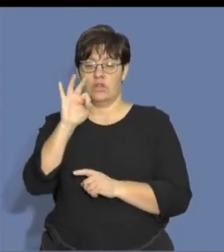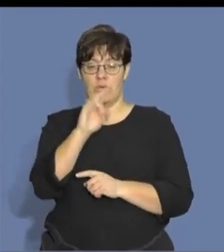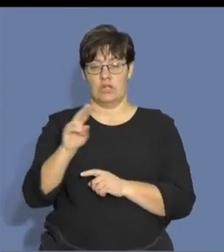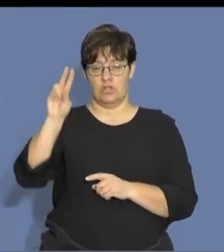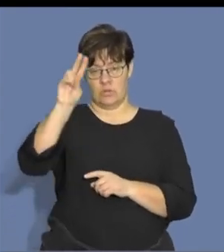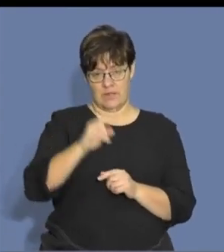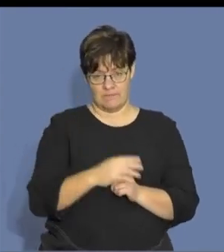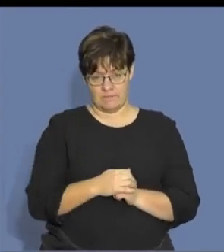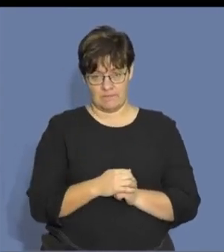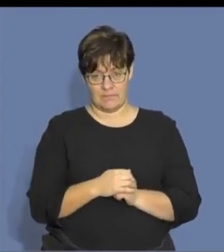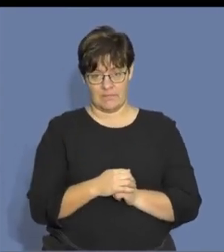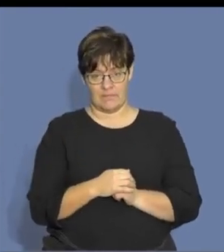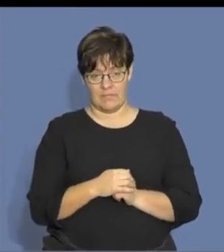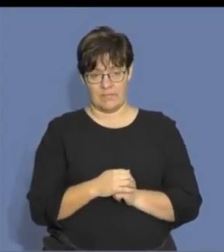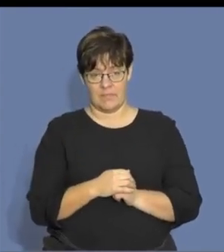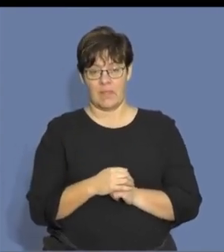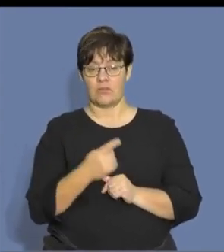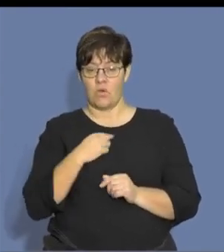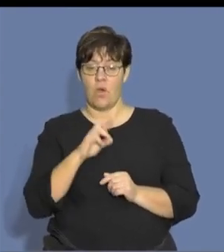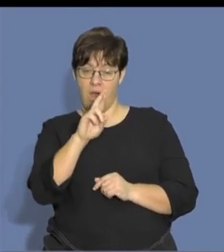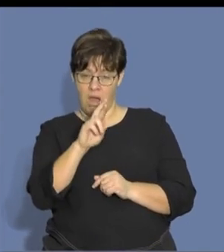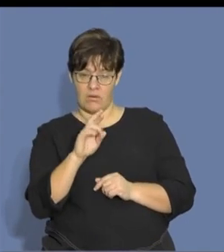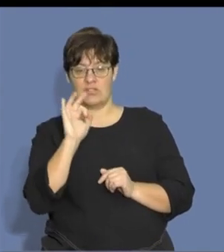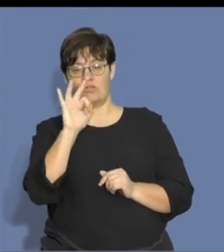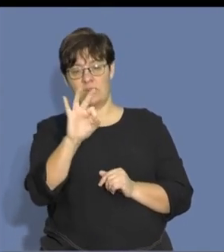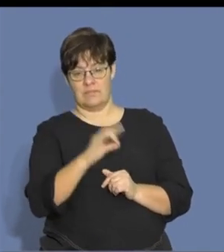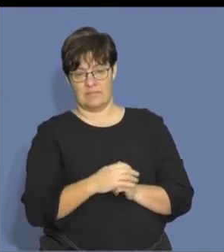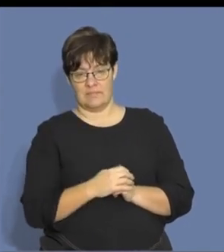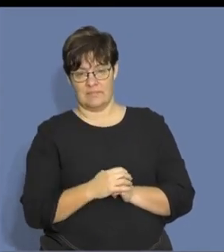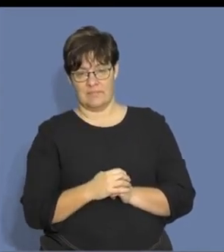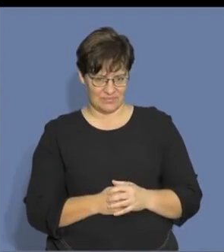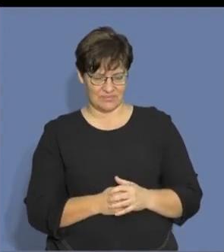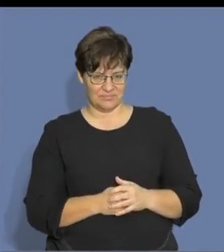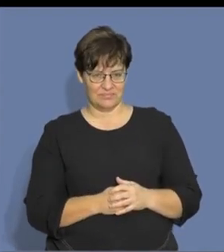My radius is 3.